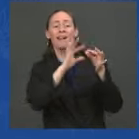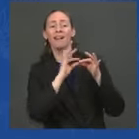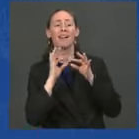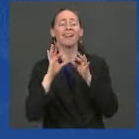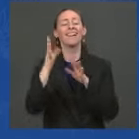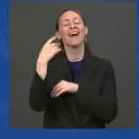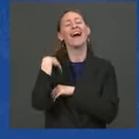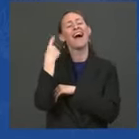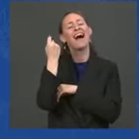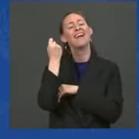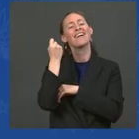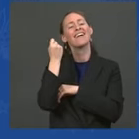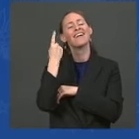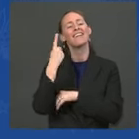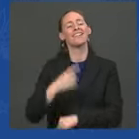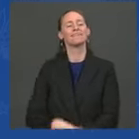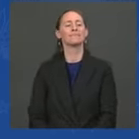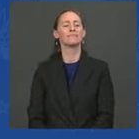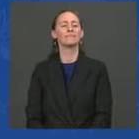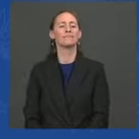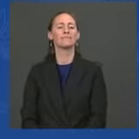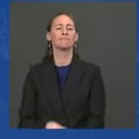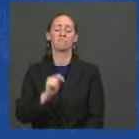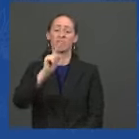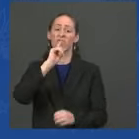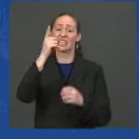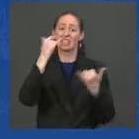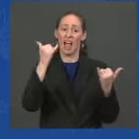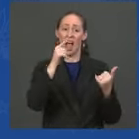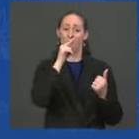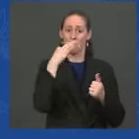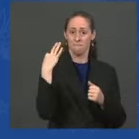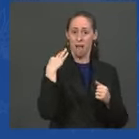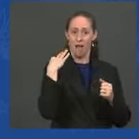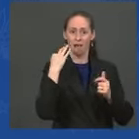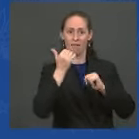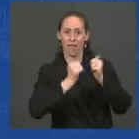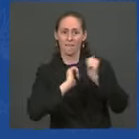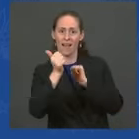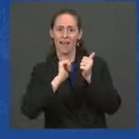exception, I'm so proud to be associated with each one of you. You're honorable,